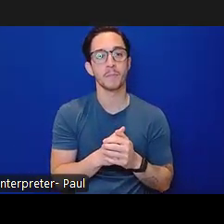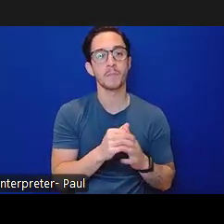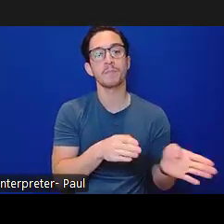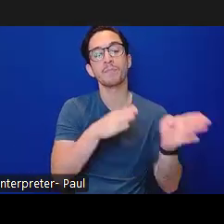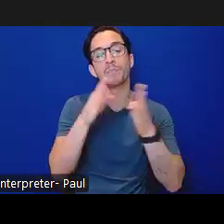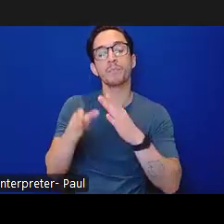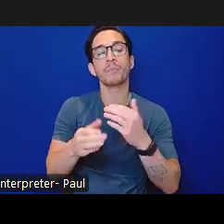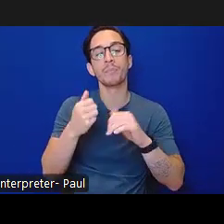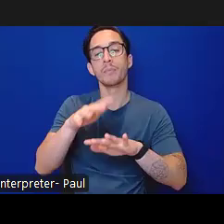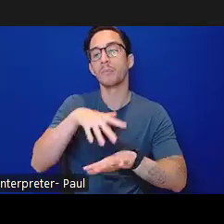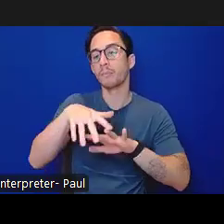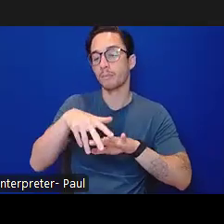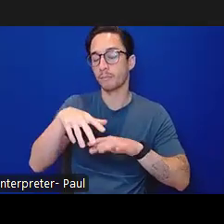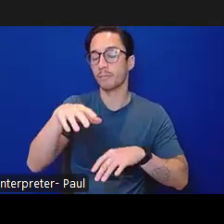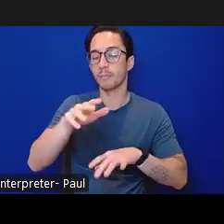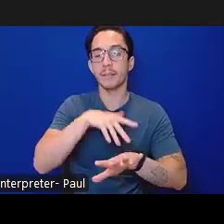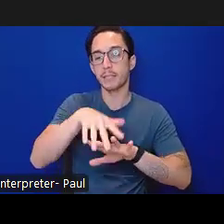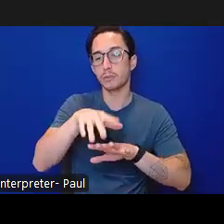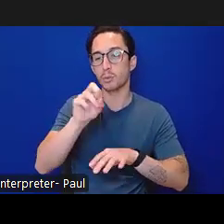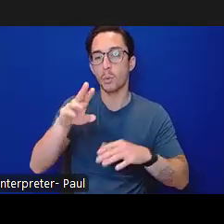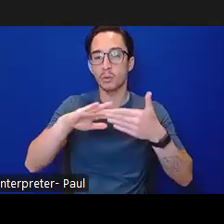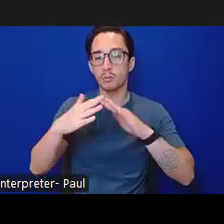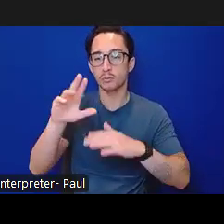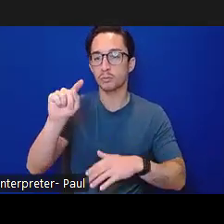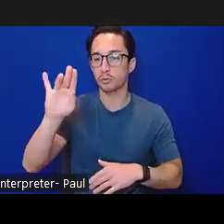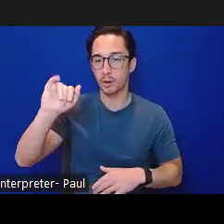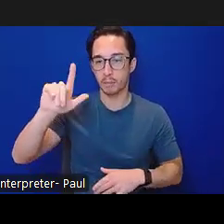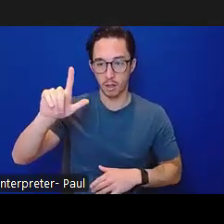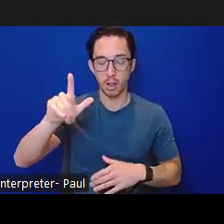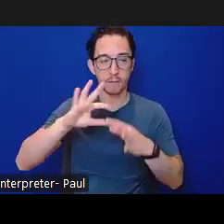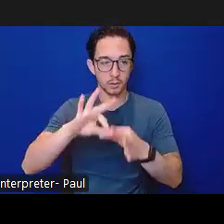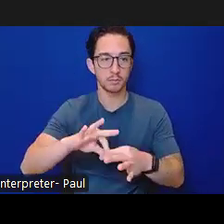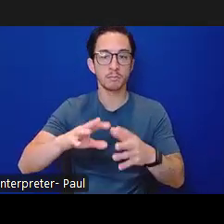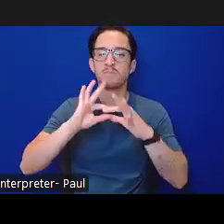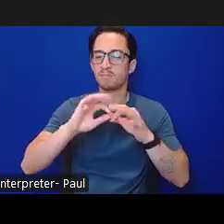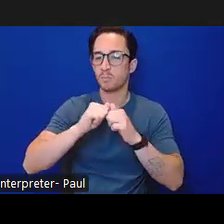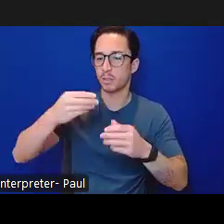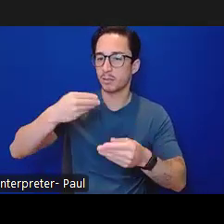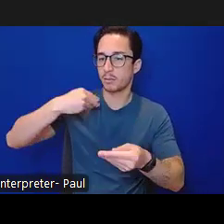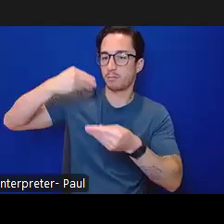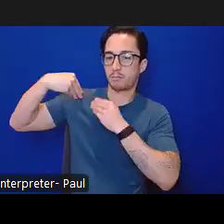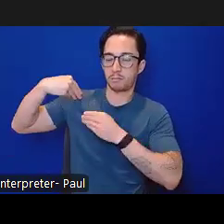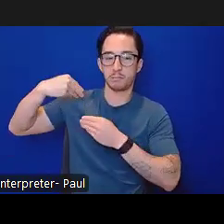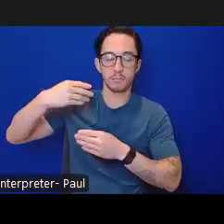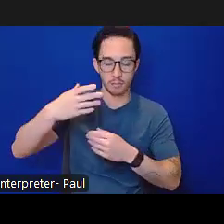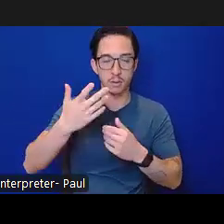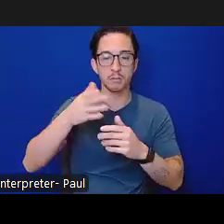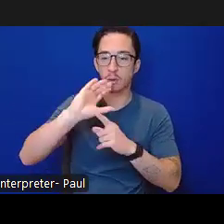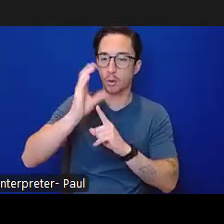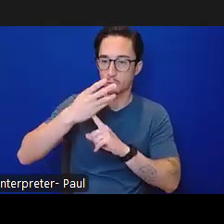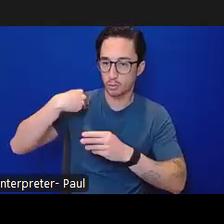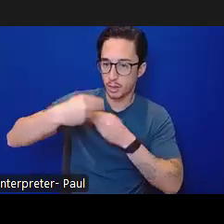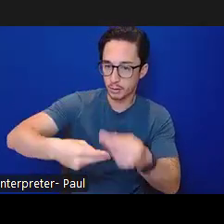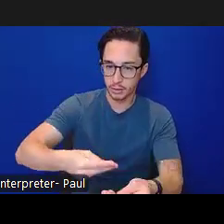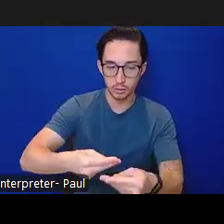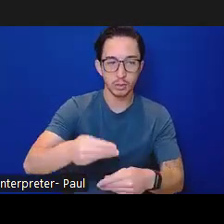Tribal or indigenous affiliation. This one is rooted in ancestral lineage, cultural heritage,